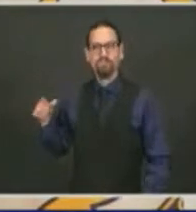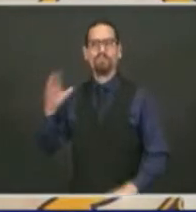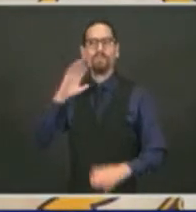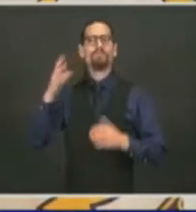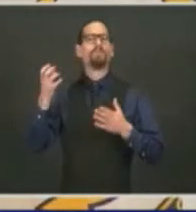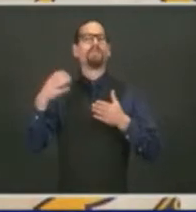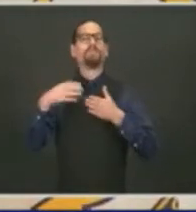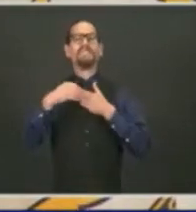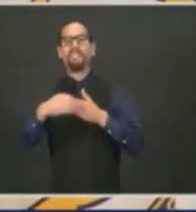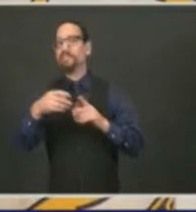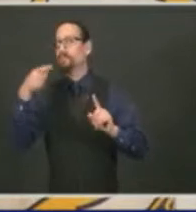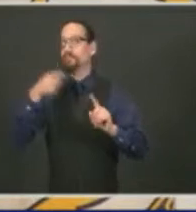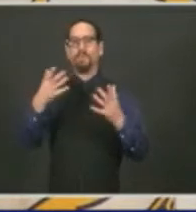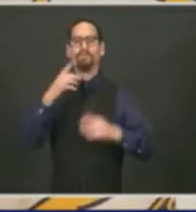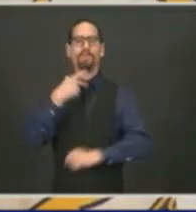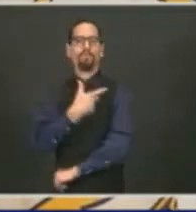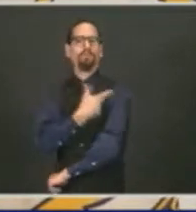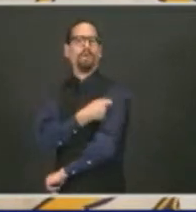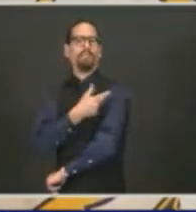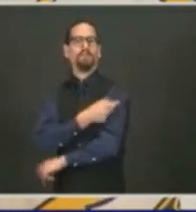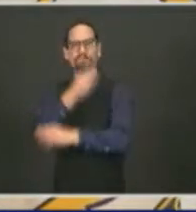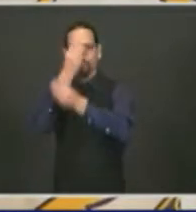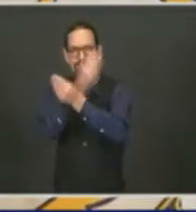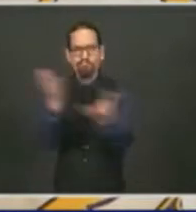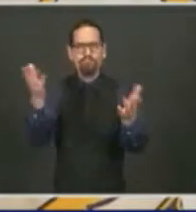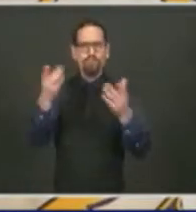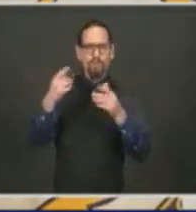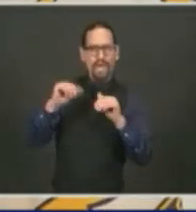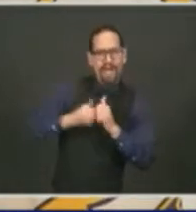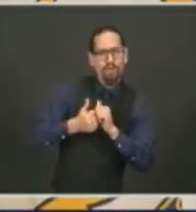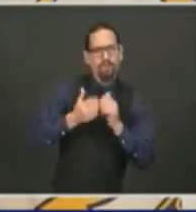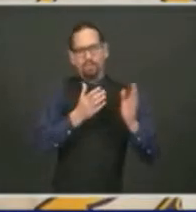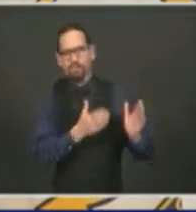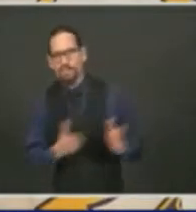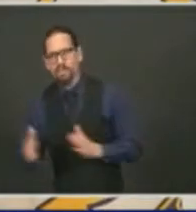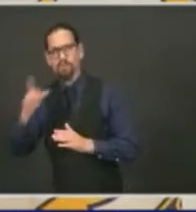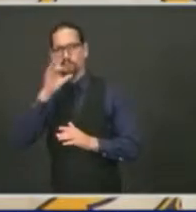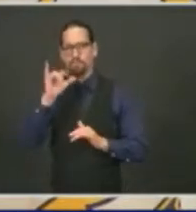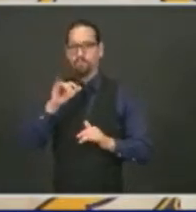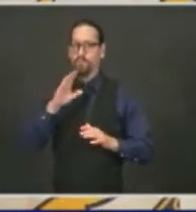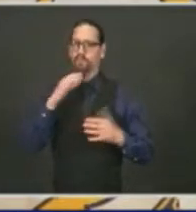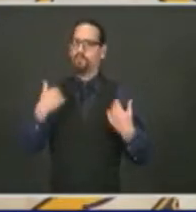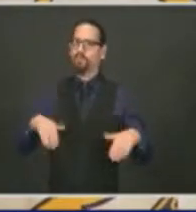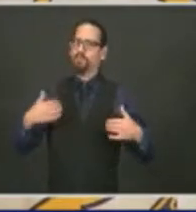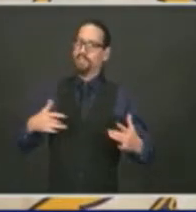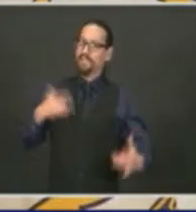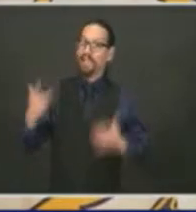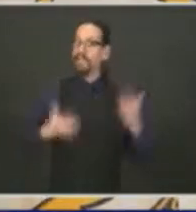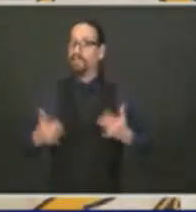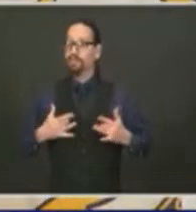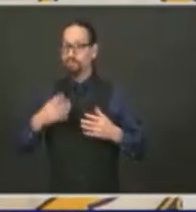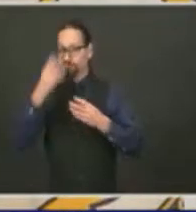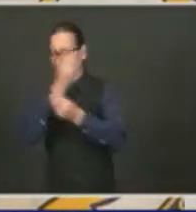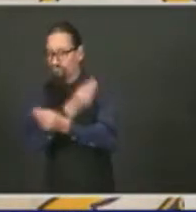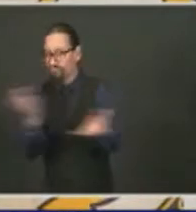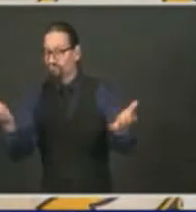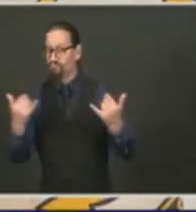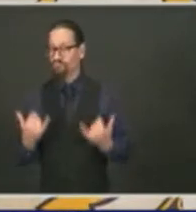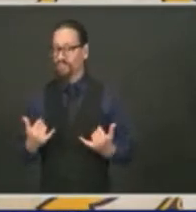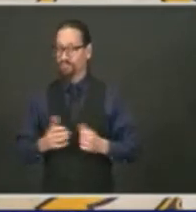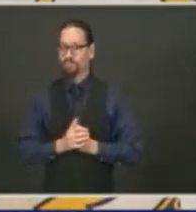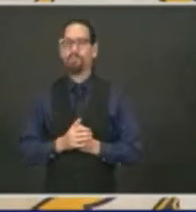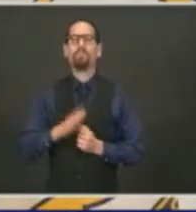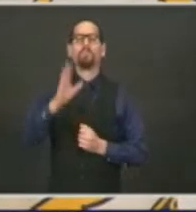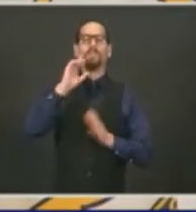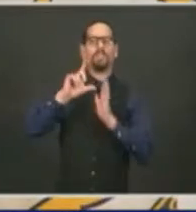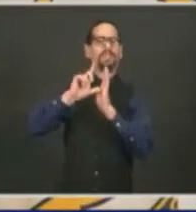vaccine distribution, the most exciting part of these press conferences, and I will be turning it over to him as well to give us